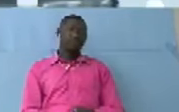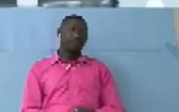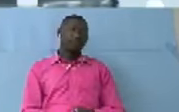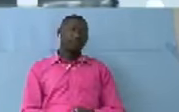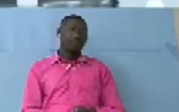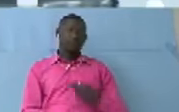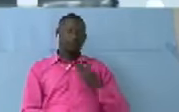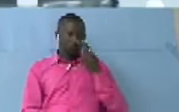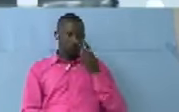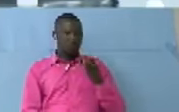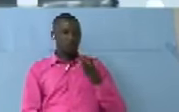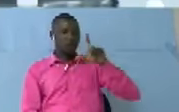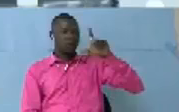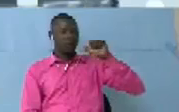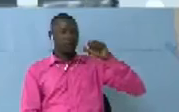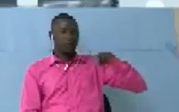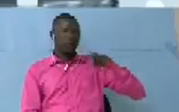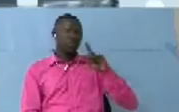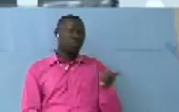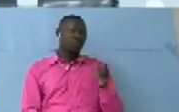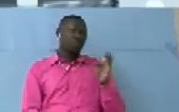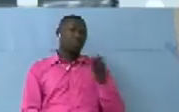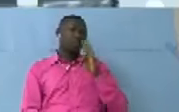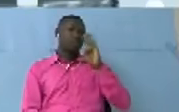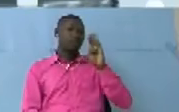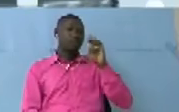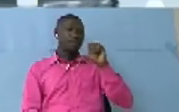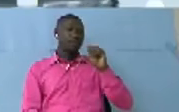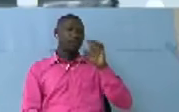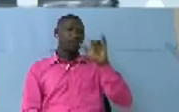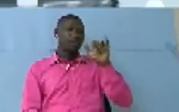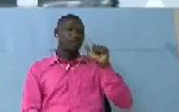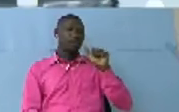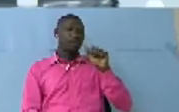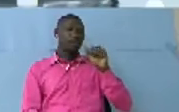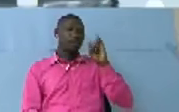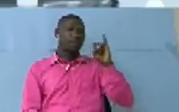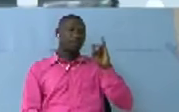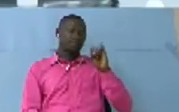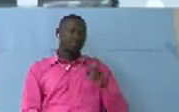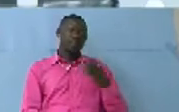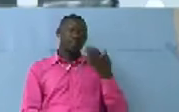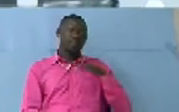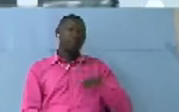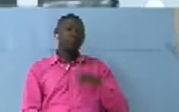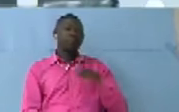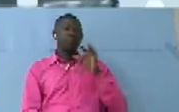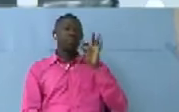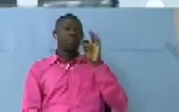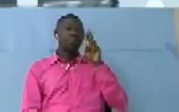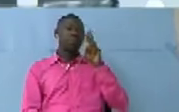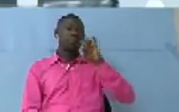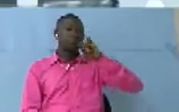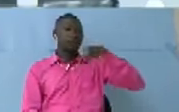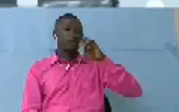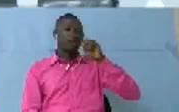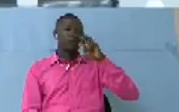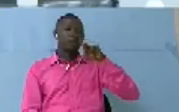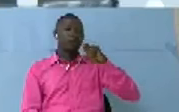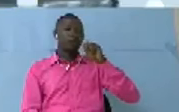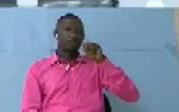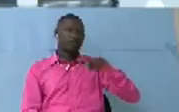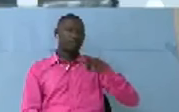Lambiaye. Now the Sati clean. We are from the same village. Jereng. Jereng. NIA long. He's an NIA officer. Ako Kafu Bayo ko ba